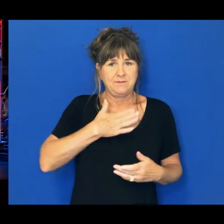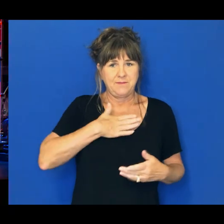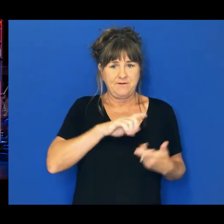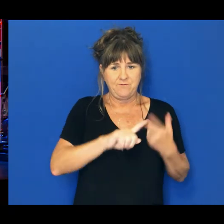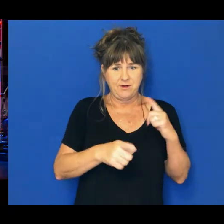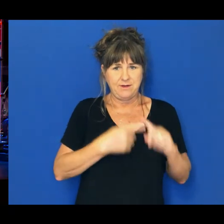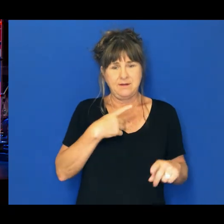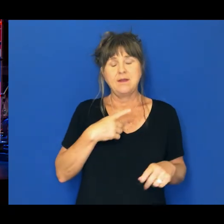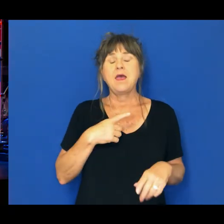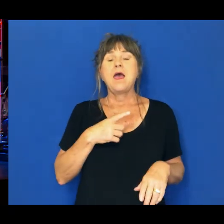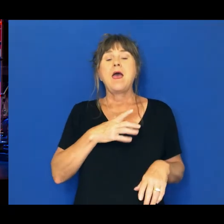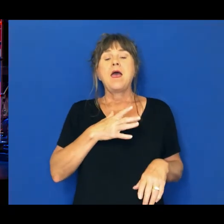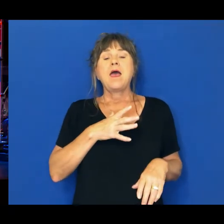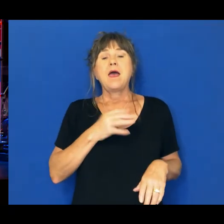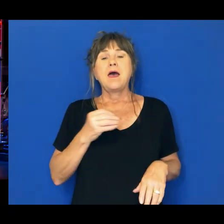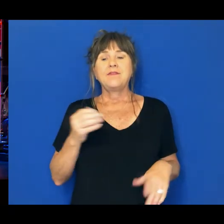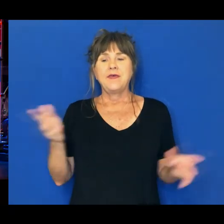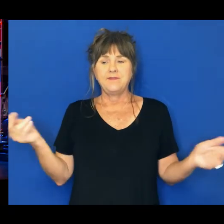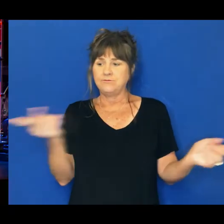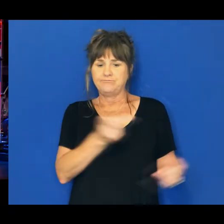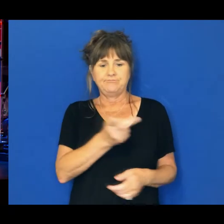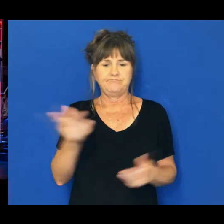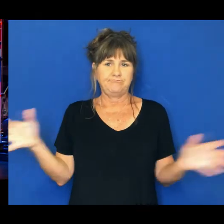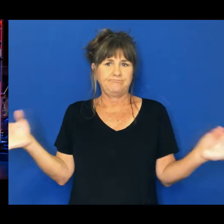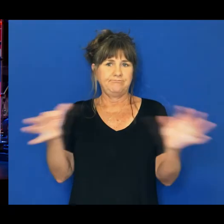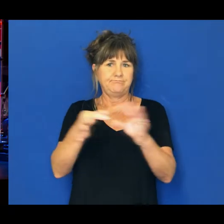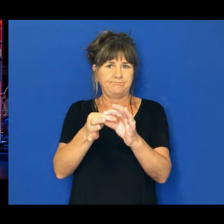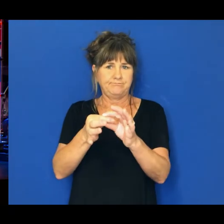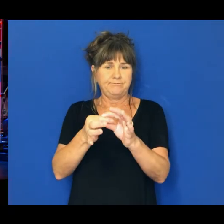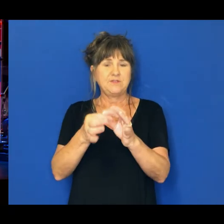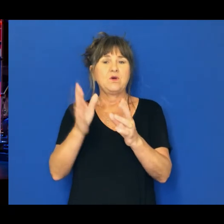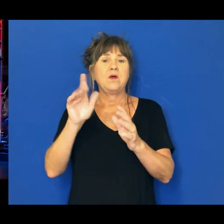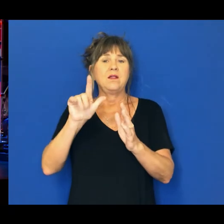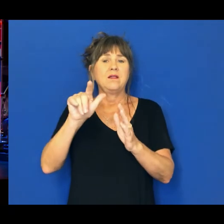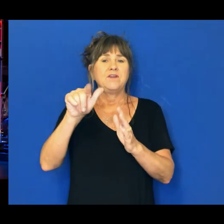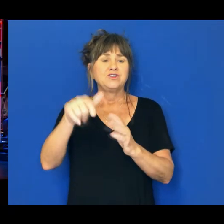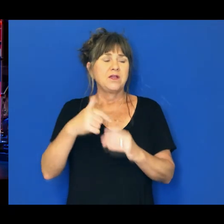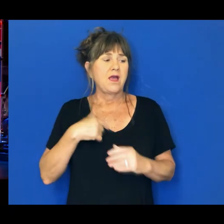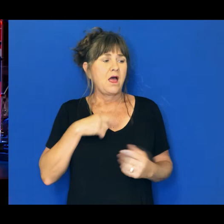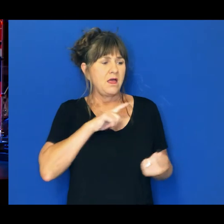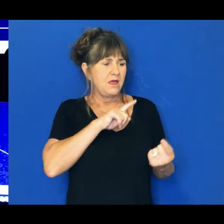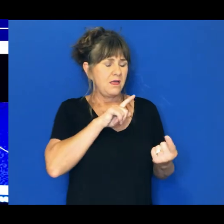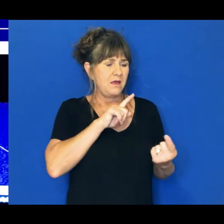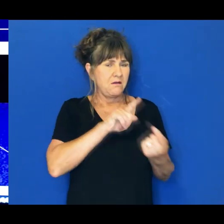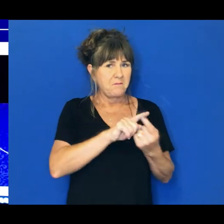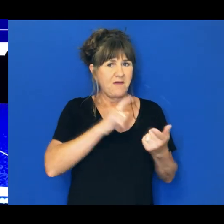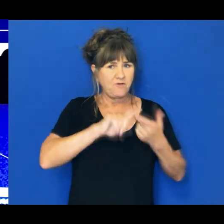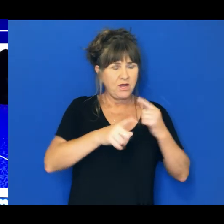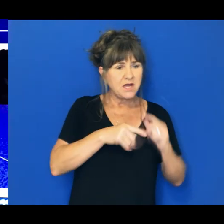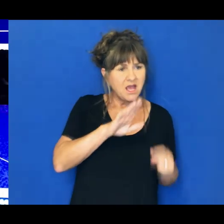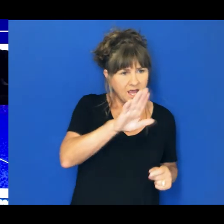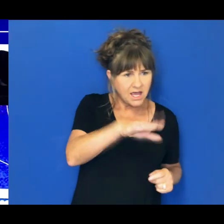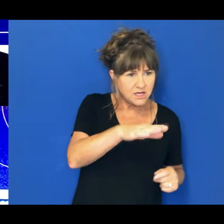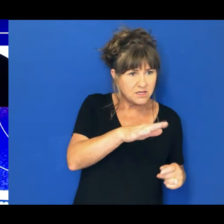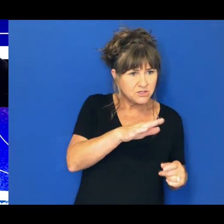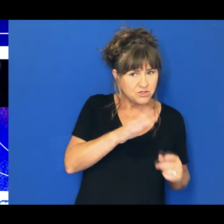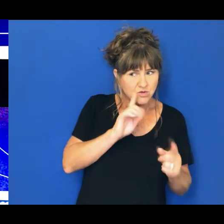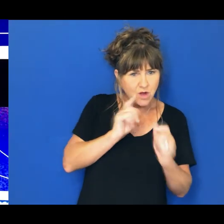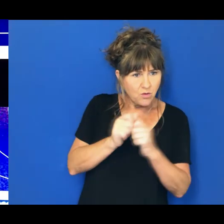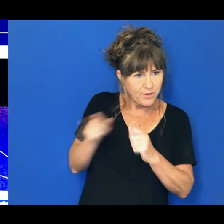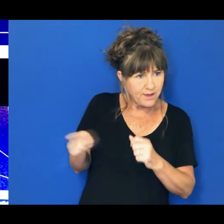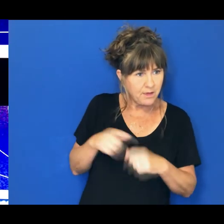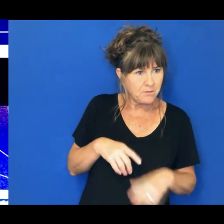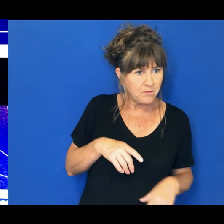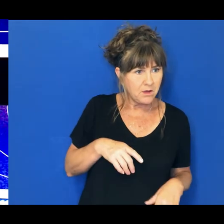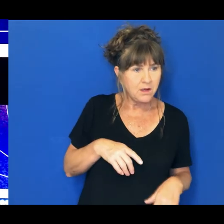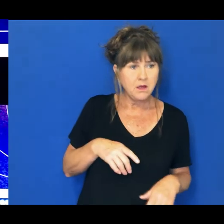on our team, and they connect. And so I end up going back, and I say, "Hey, did you talk to him? Did you talk to him and his wife, and did they do what they